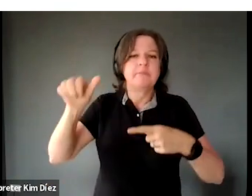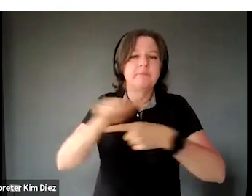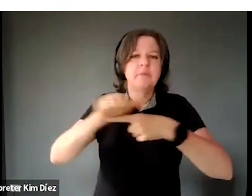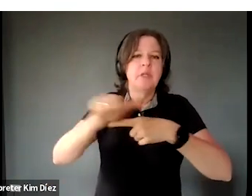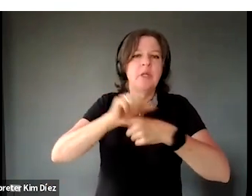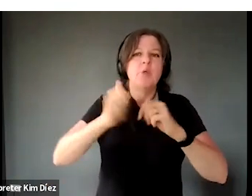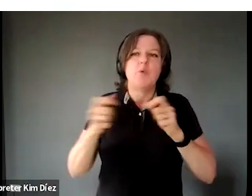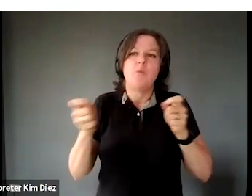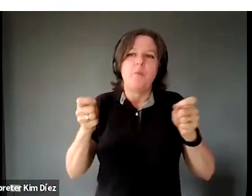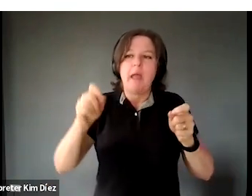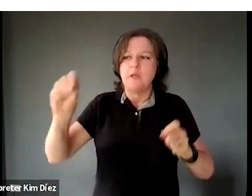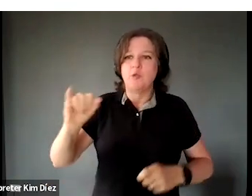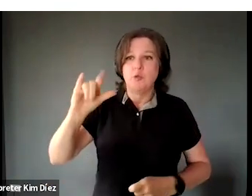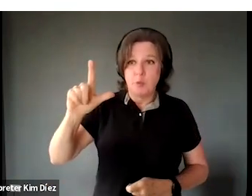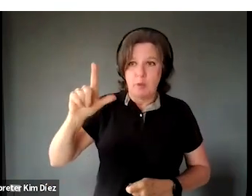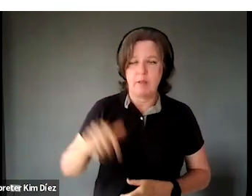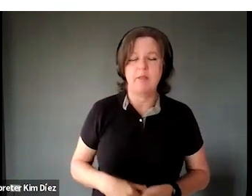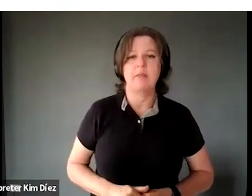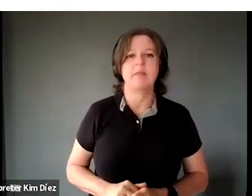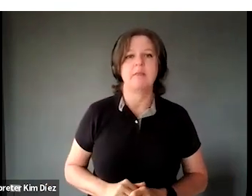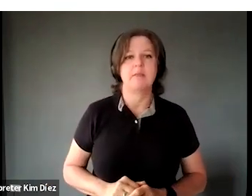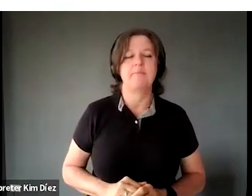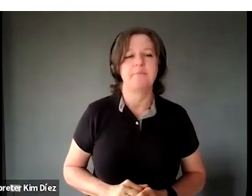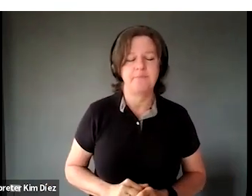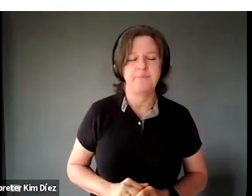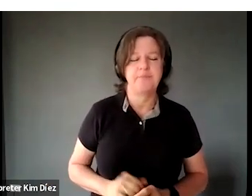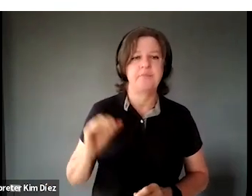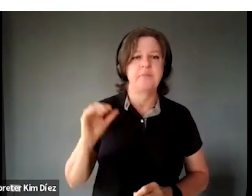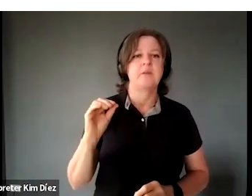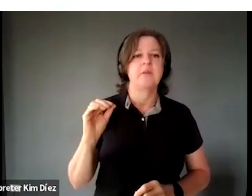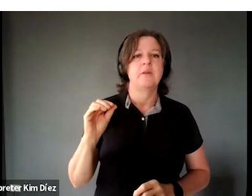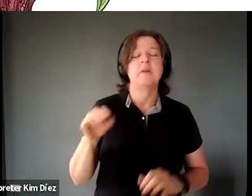agricultural practices for the management of the soil.